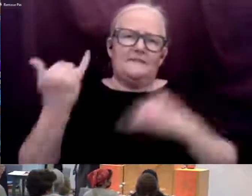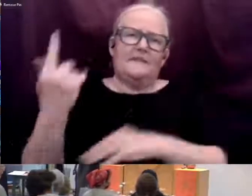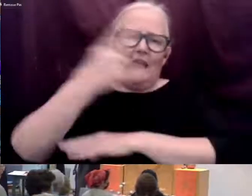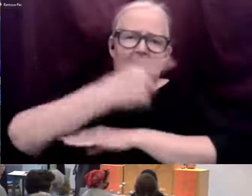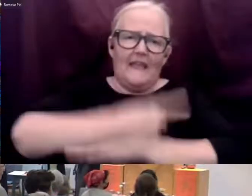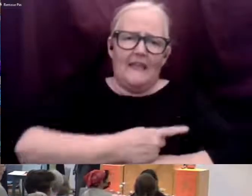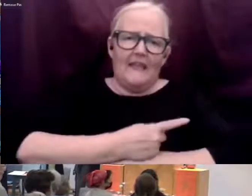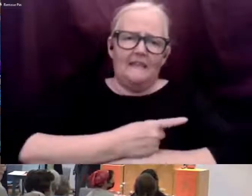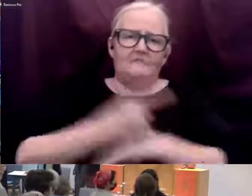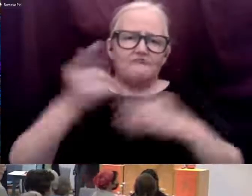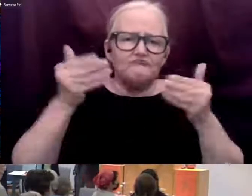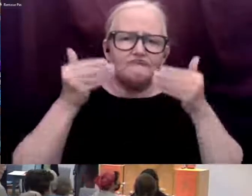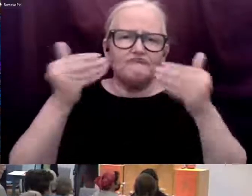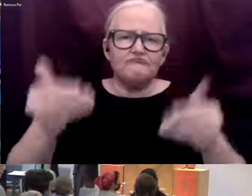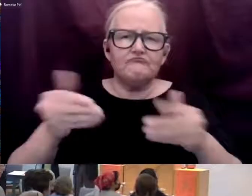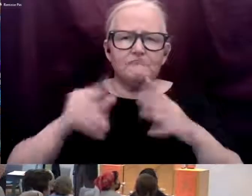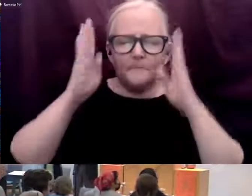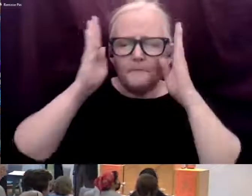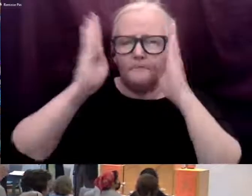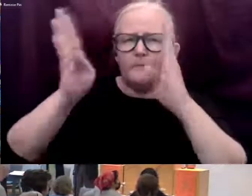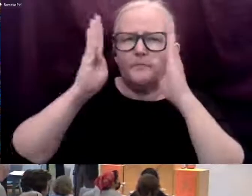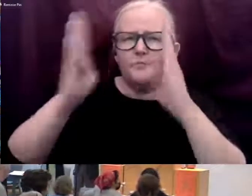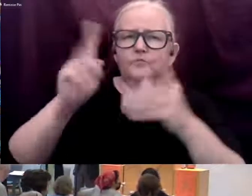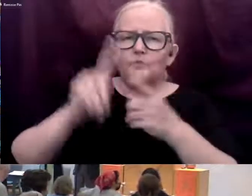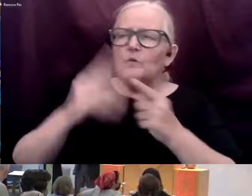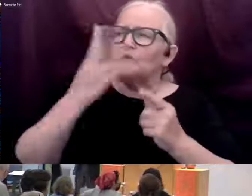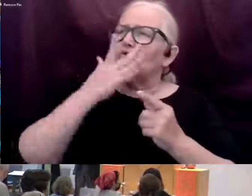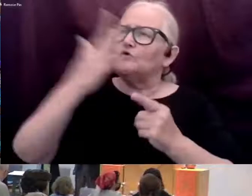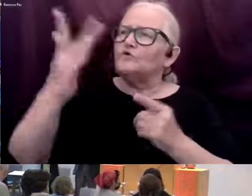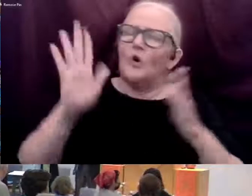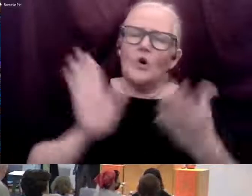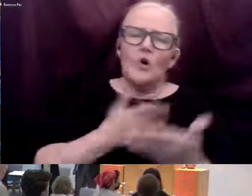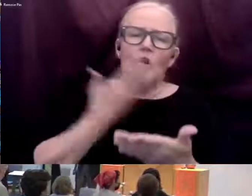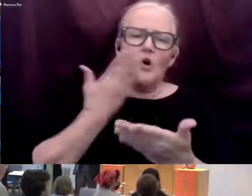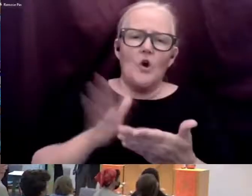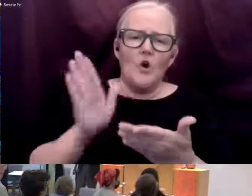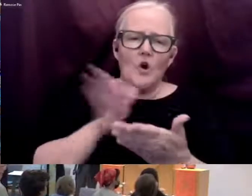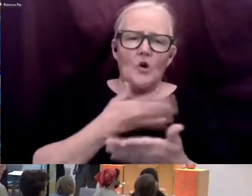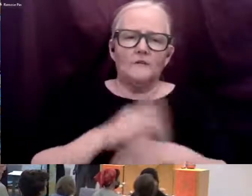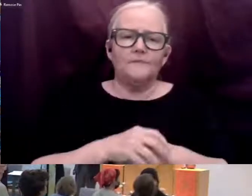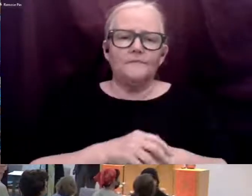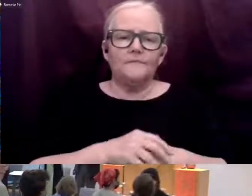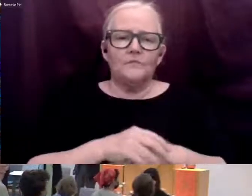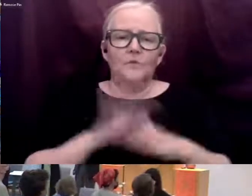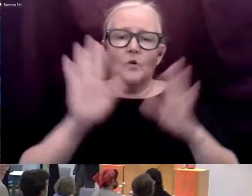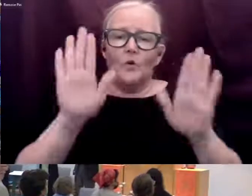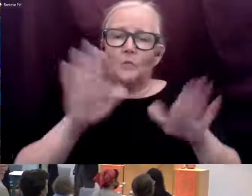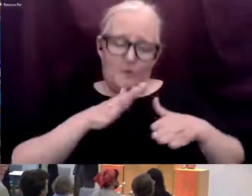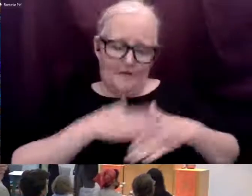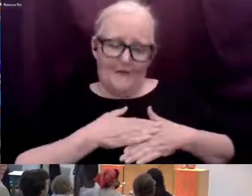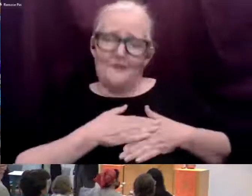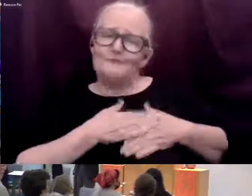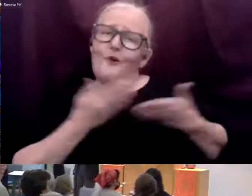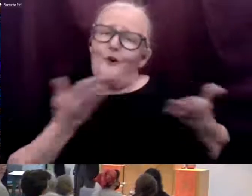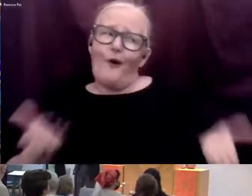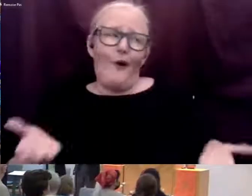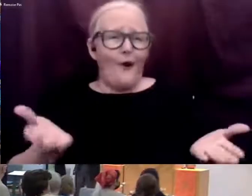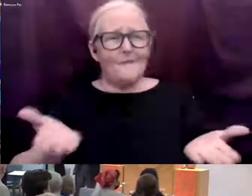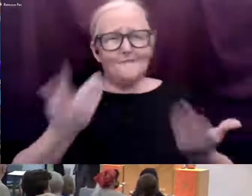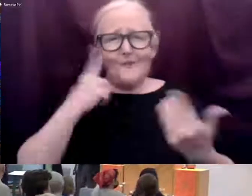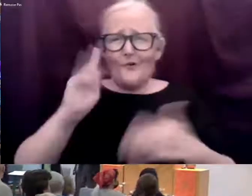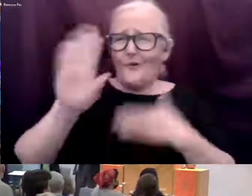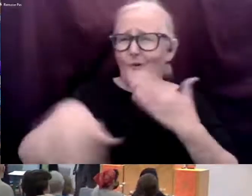we'll rejoice and commune. Open your hearts, everyone.